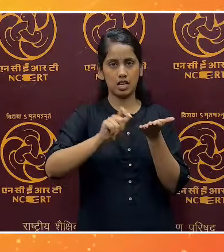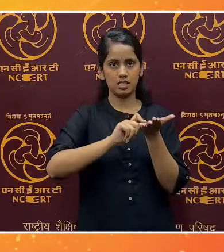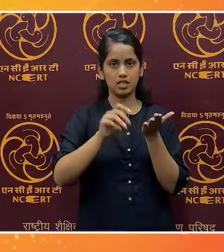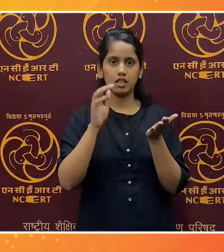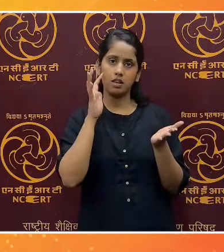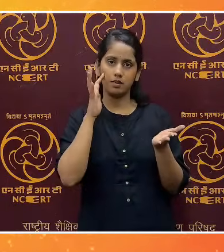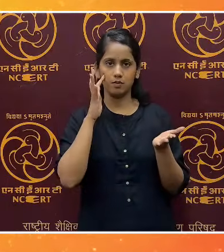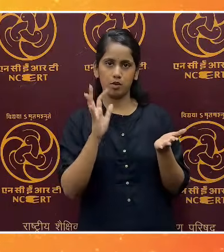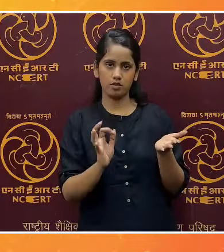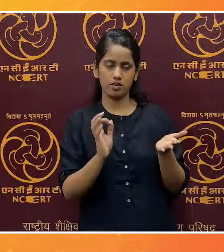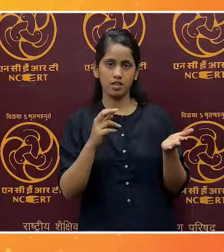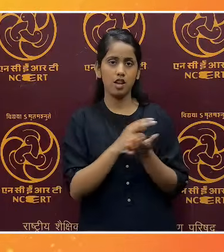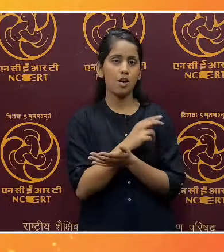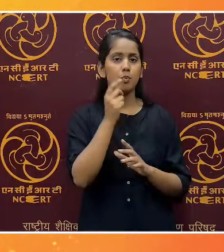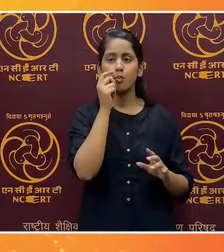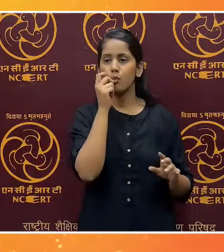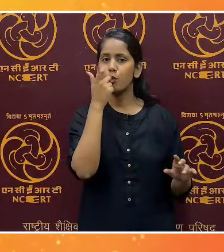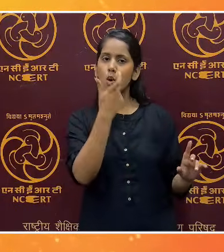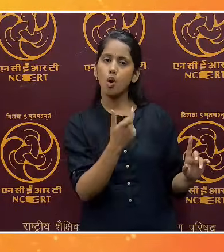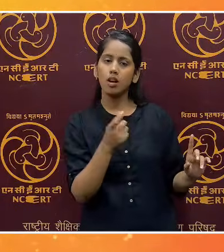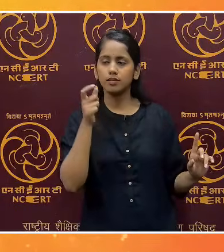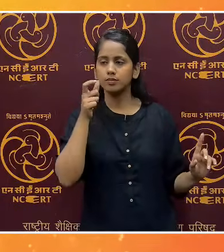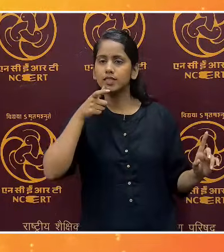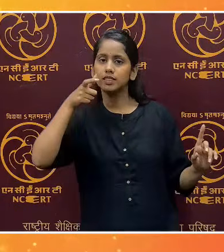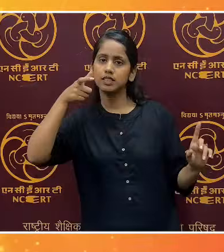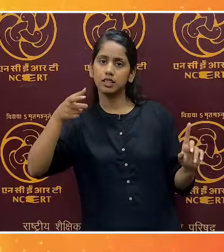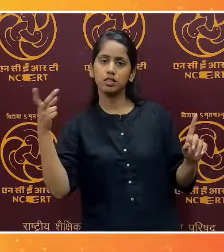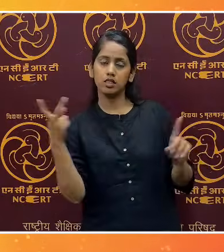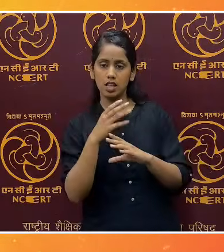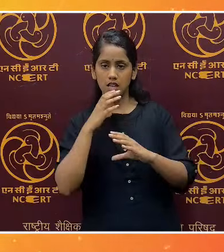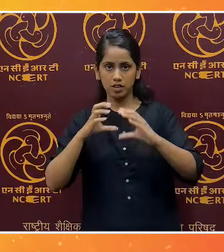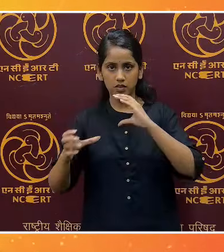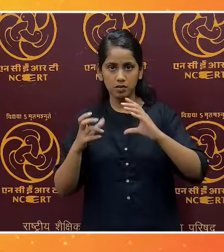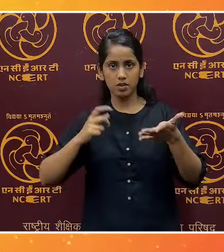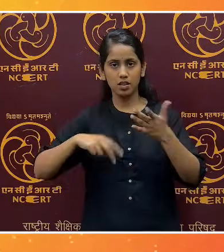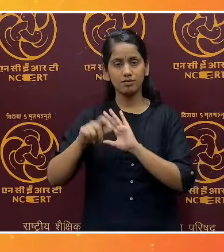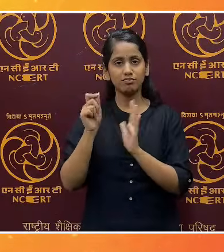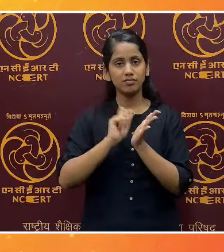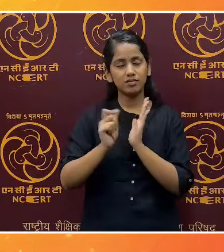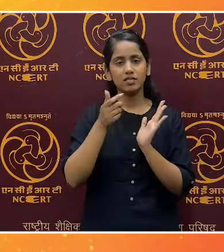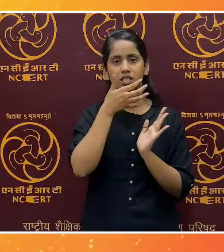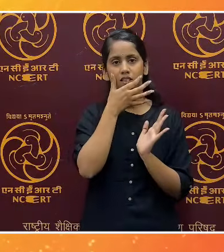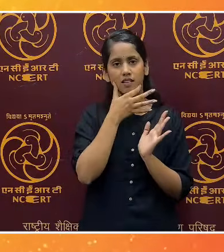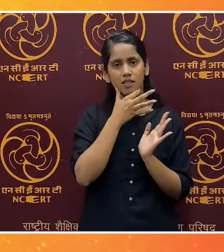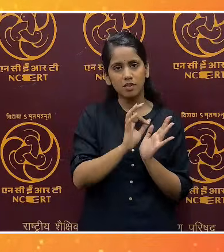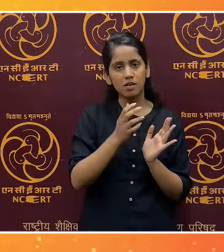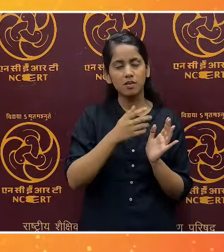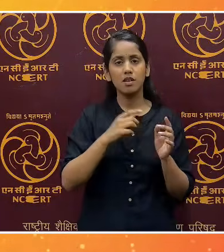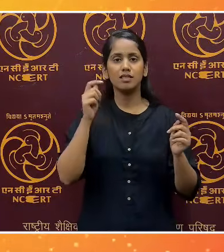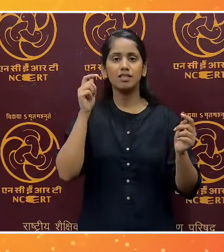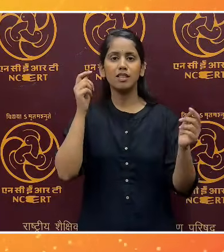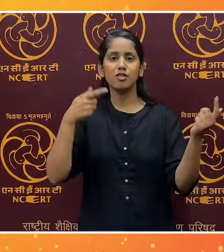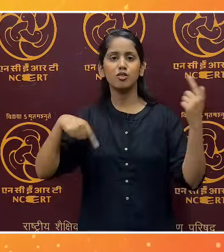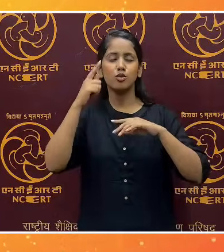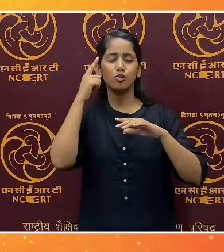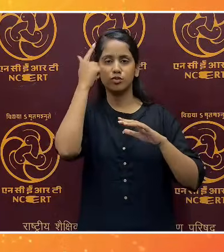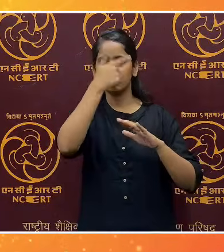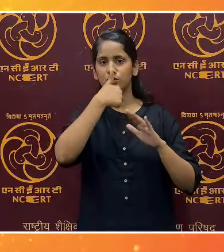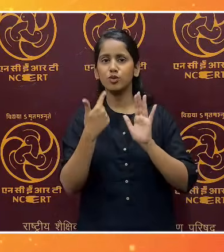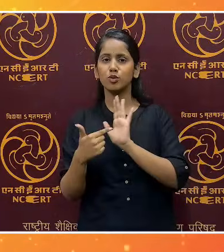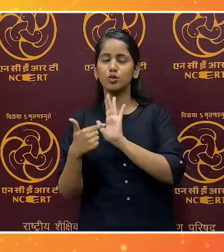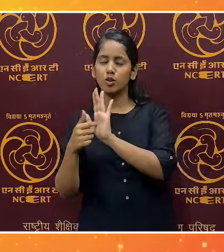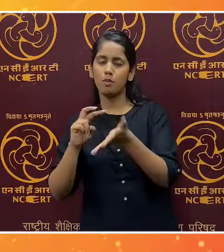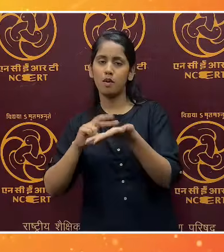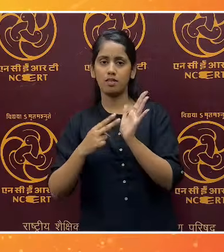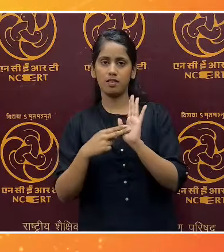The conversation Yes. between a boy and his uncle, it has written so beautifully, and the portrayal of that character is so good. True. So